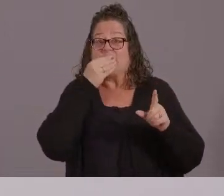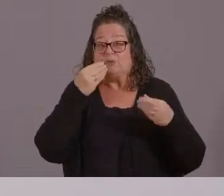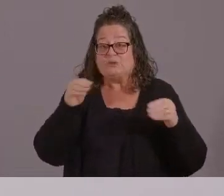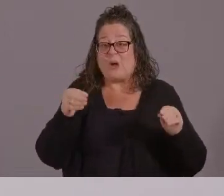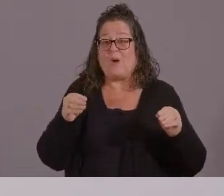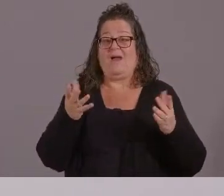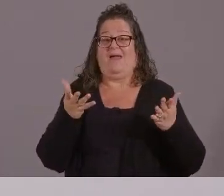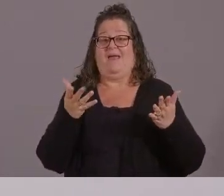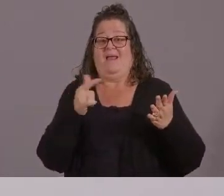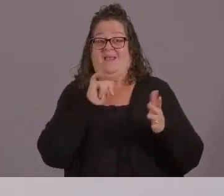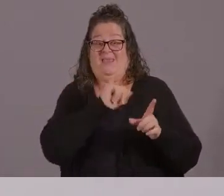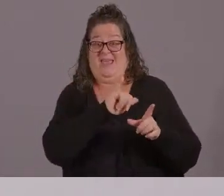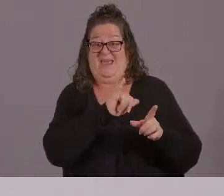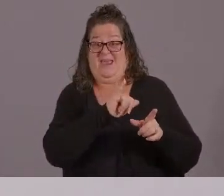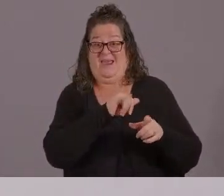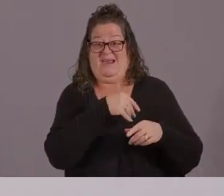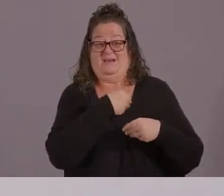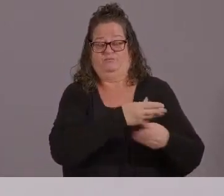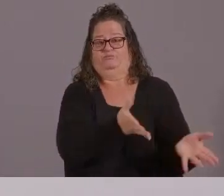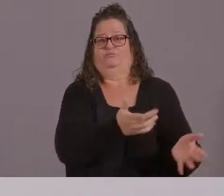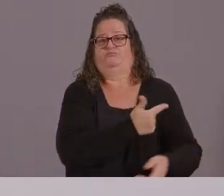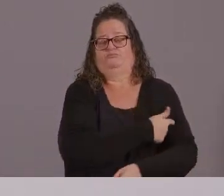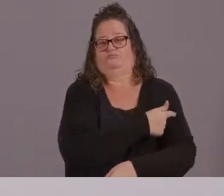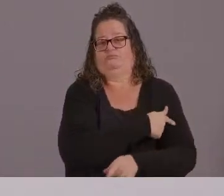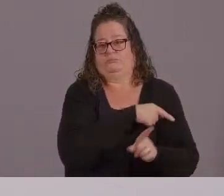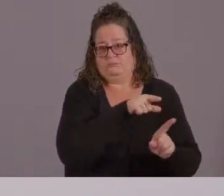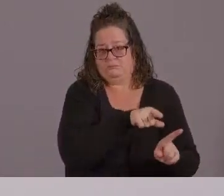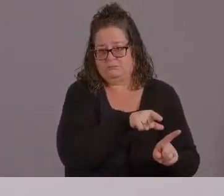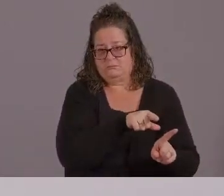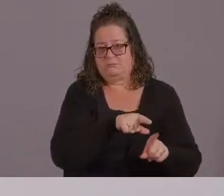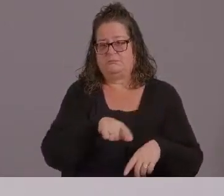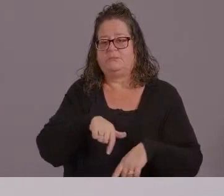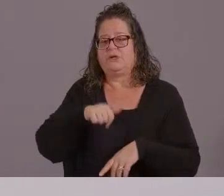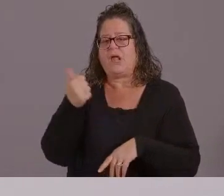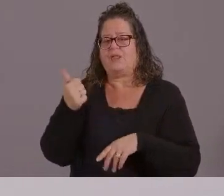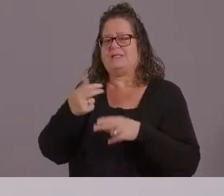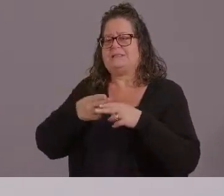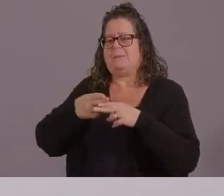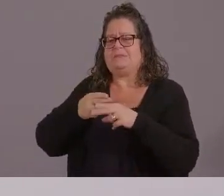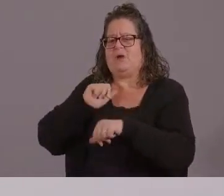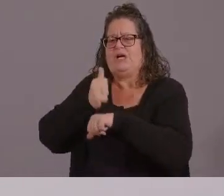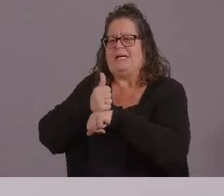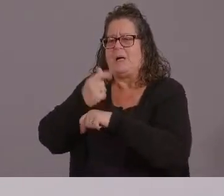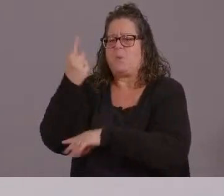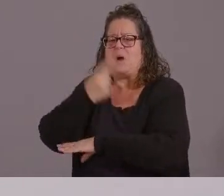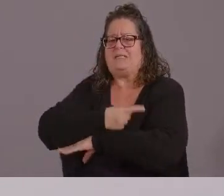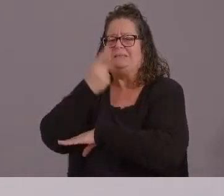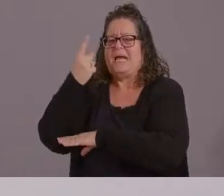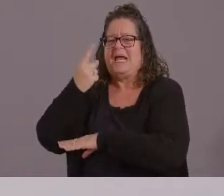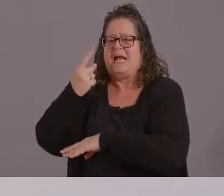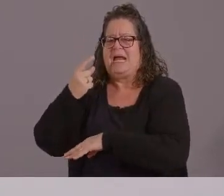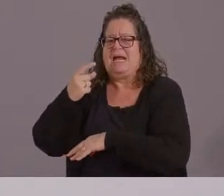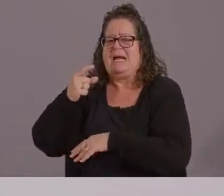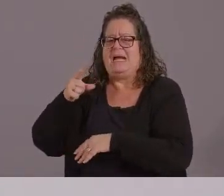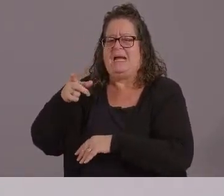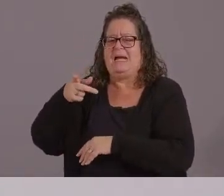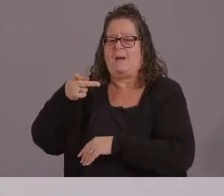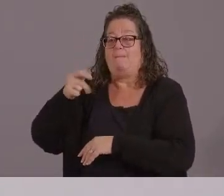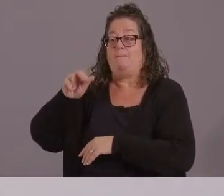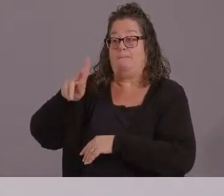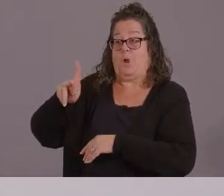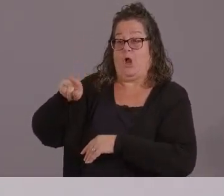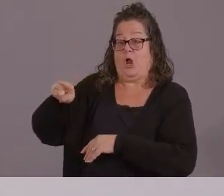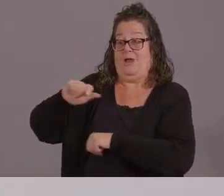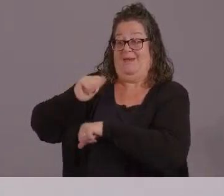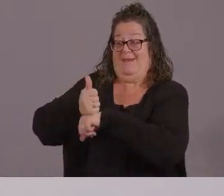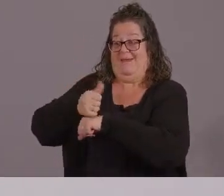pop-up events ready. I think that there was one out at Harmon Park this past weekend. So you'll see more and more of that as we